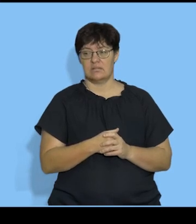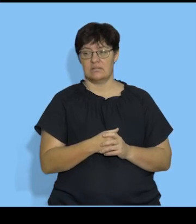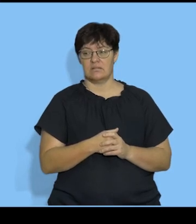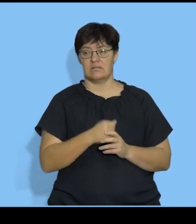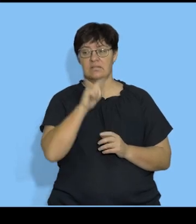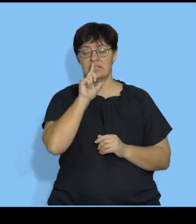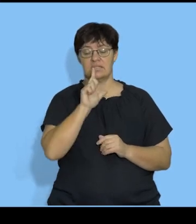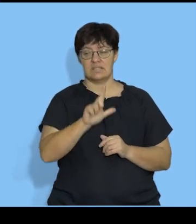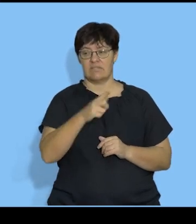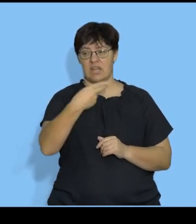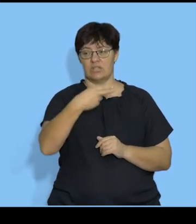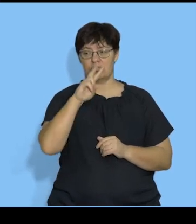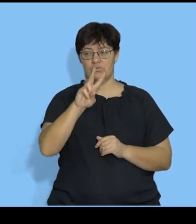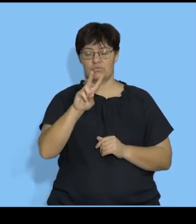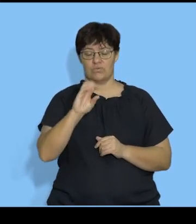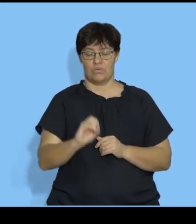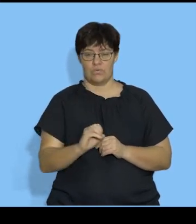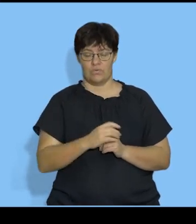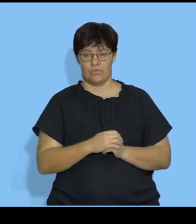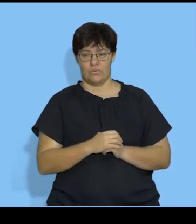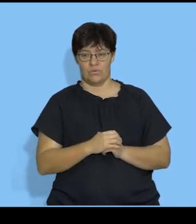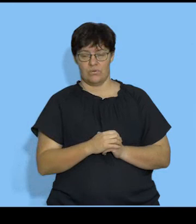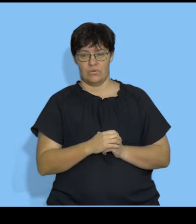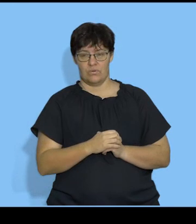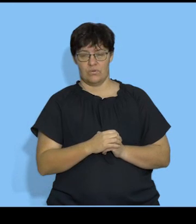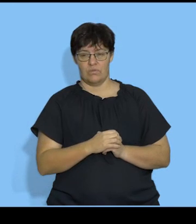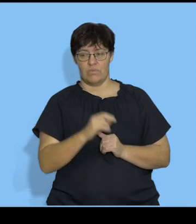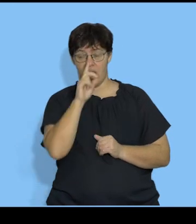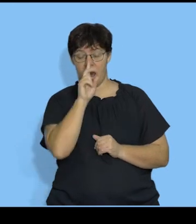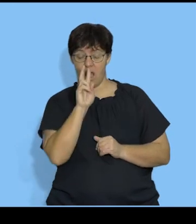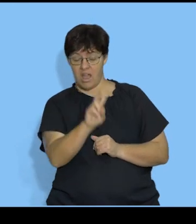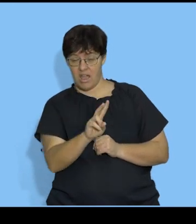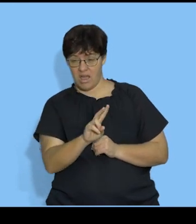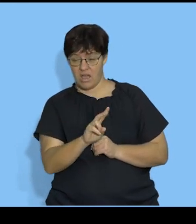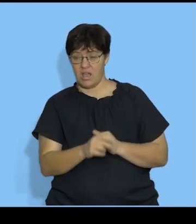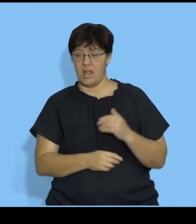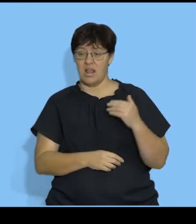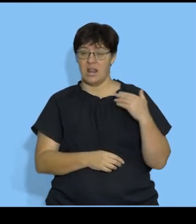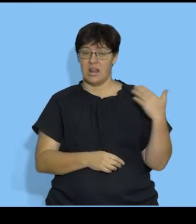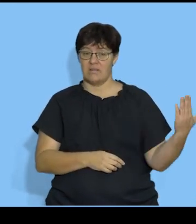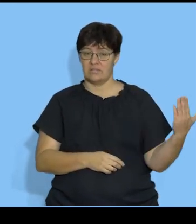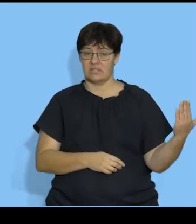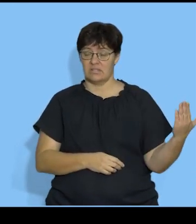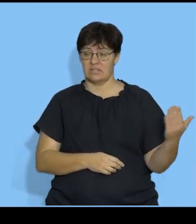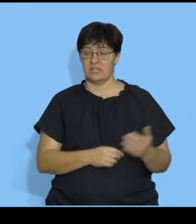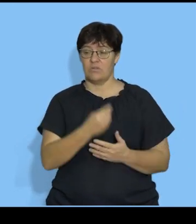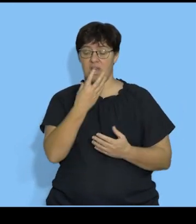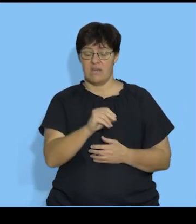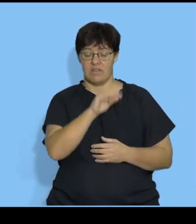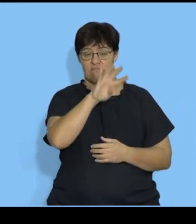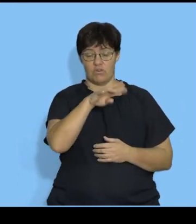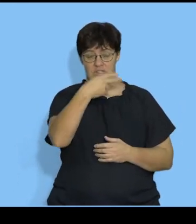7H2O. All right, okay, but you'd realize that on the left, we've got 14